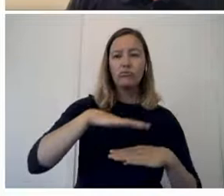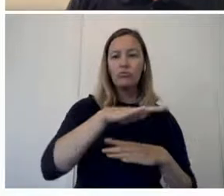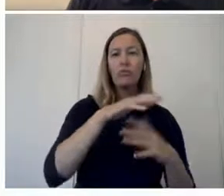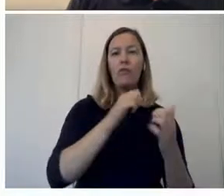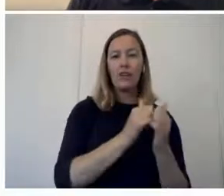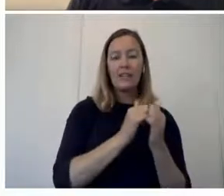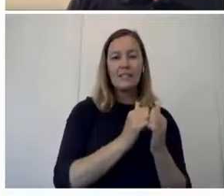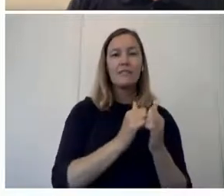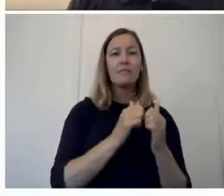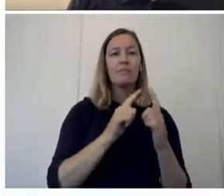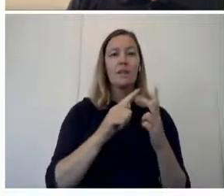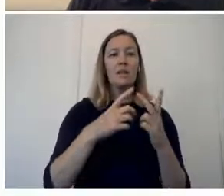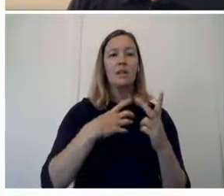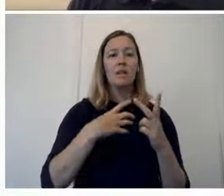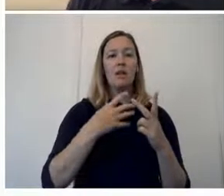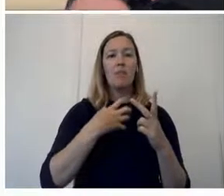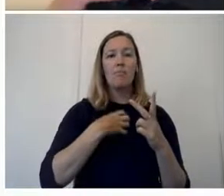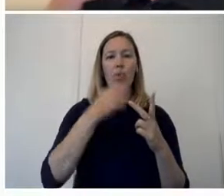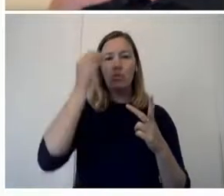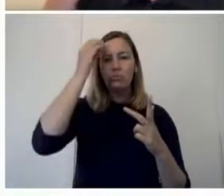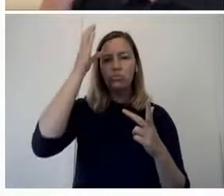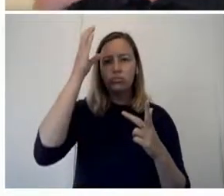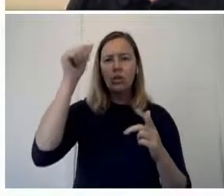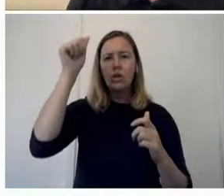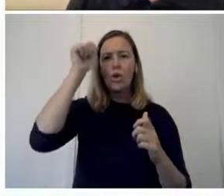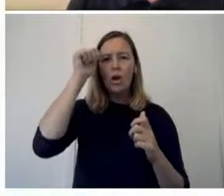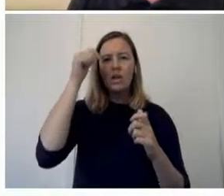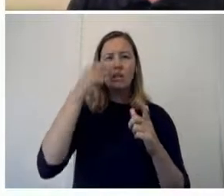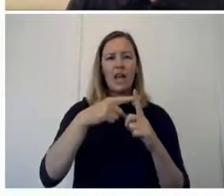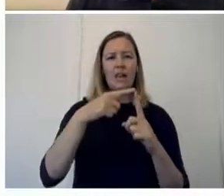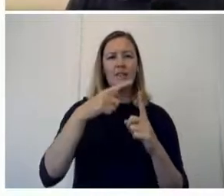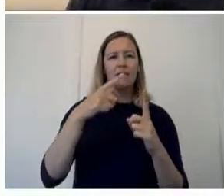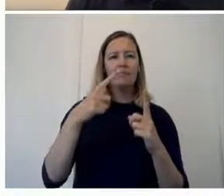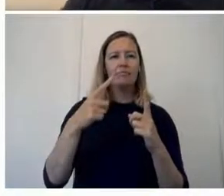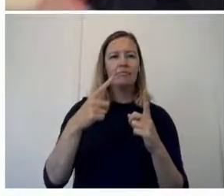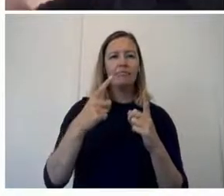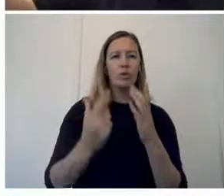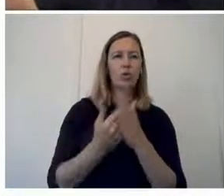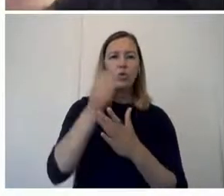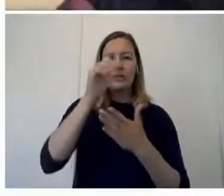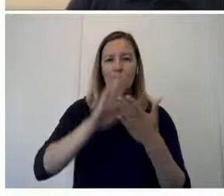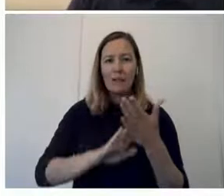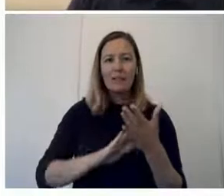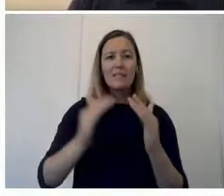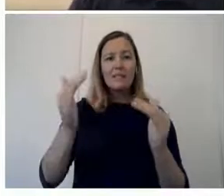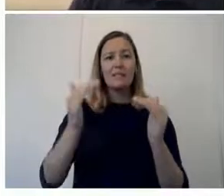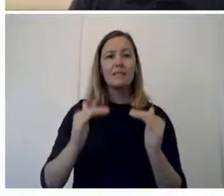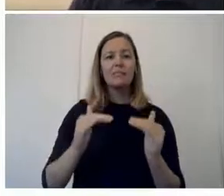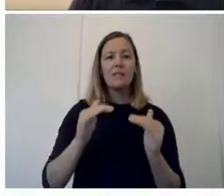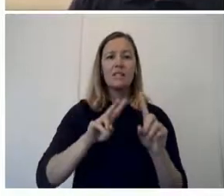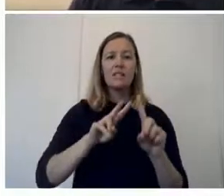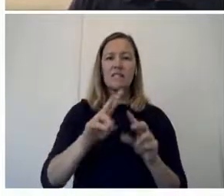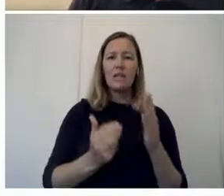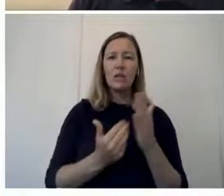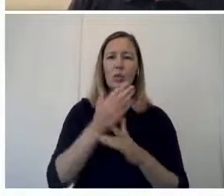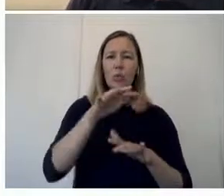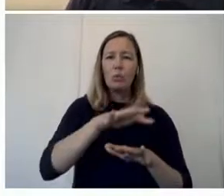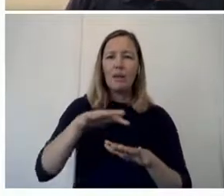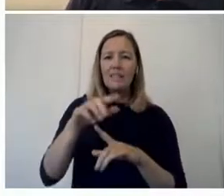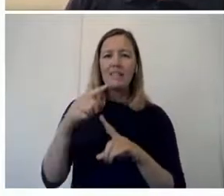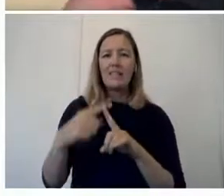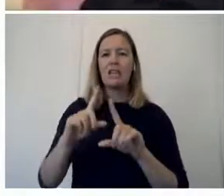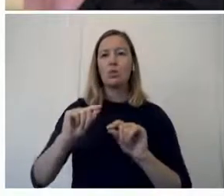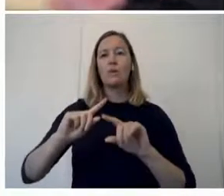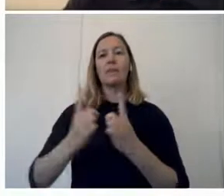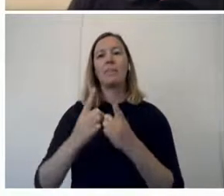expanding knowledge and collecting new experiences, seeing new places and doing something out of the ordinary.